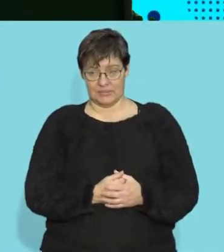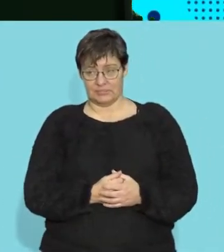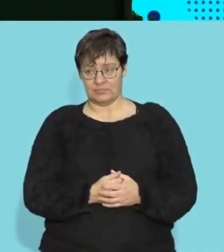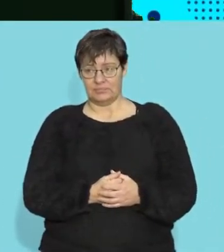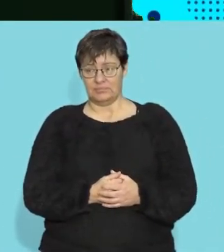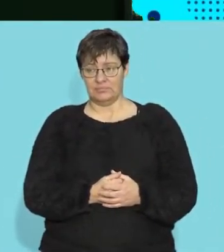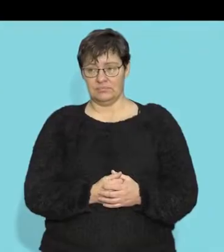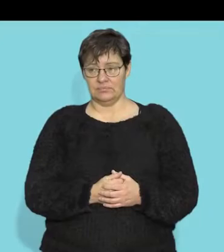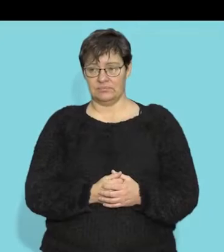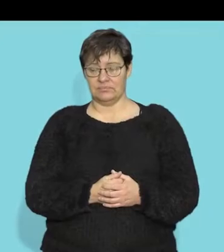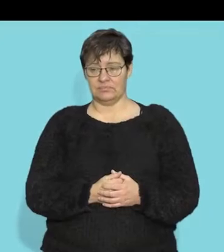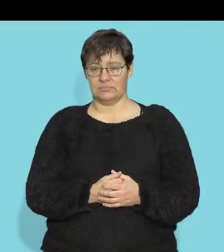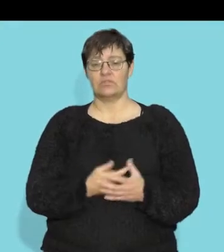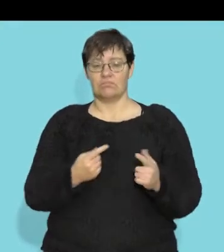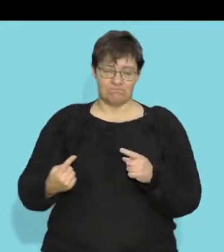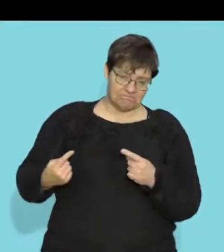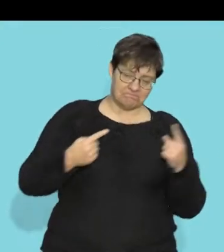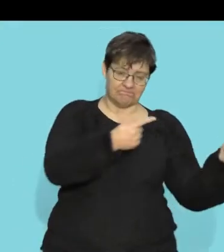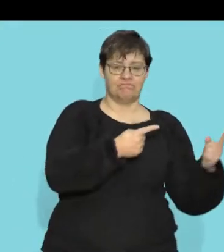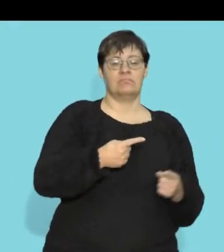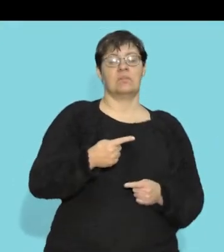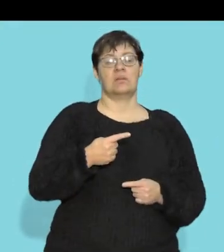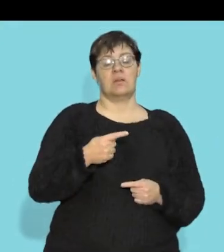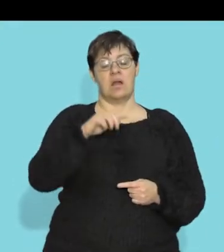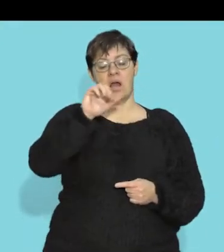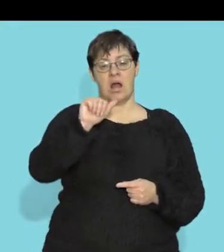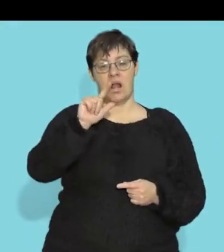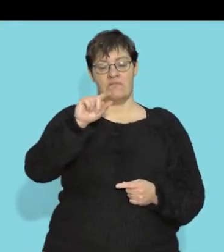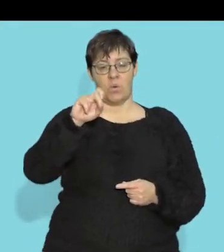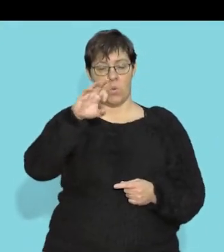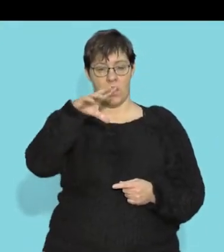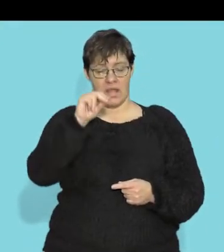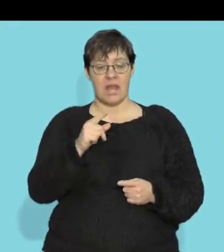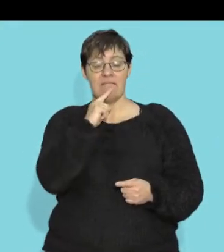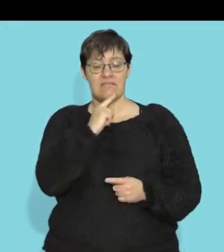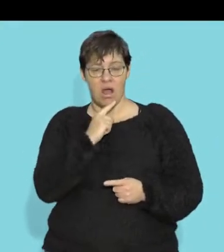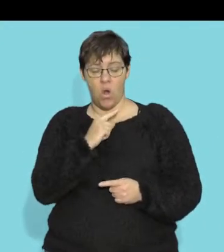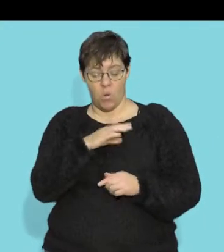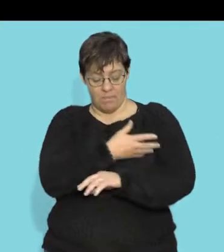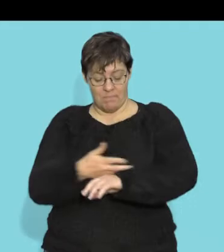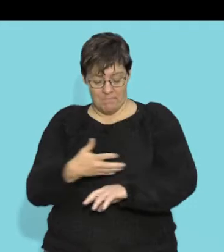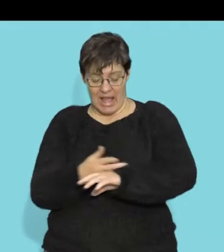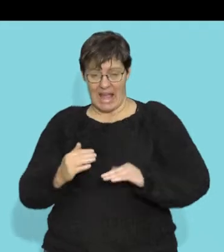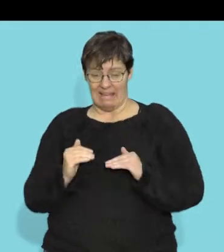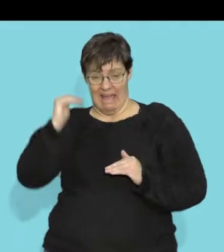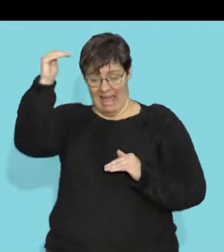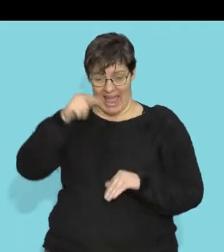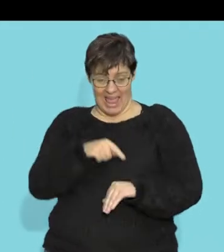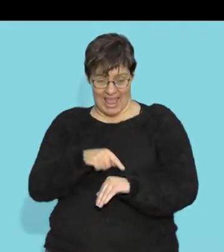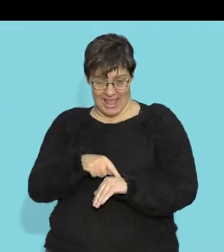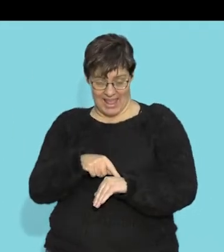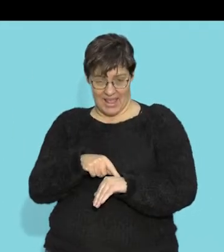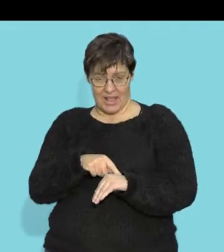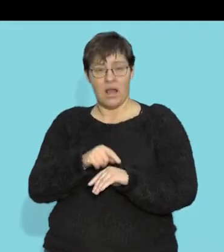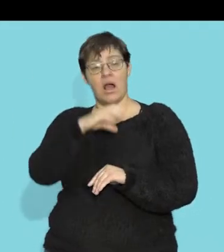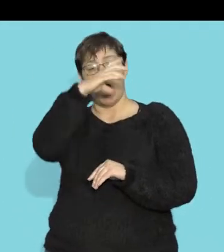do we go? We go back to the alveoli. So carbon dioxide is traveling, gets to the